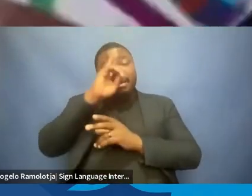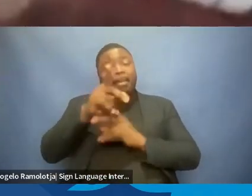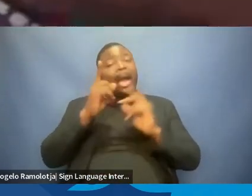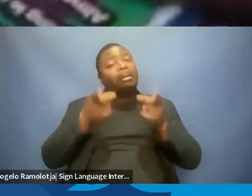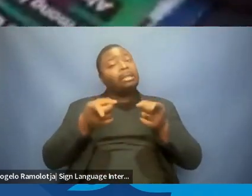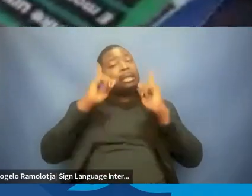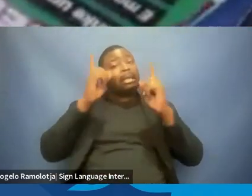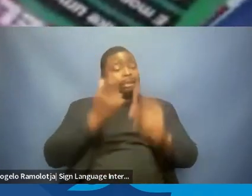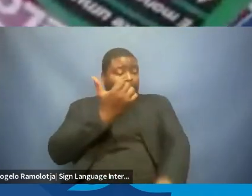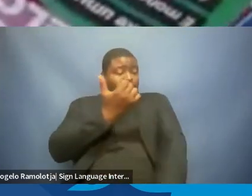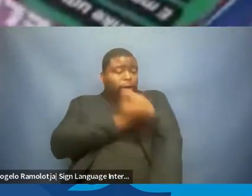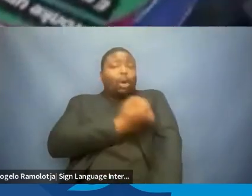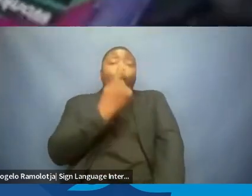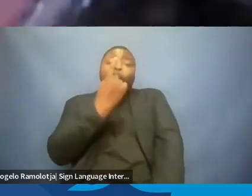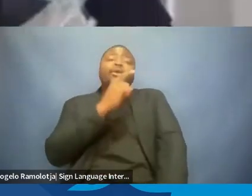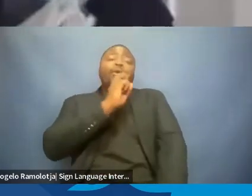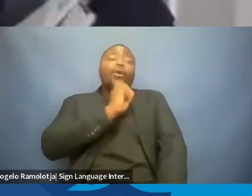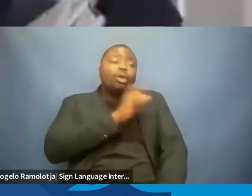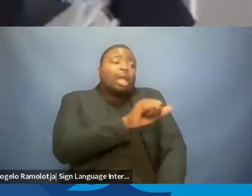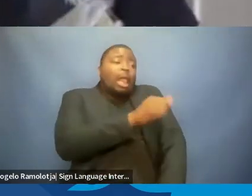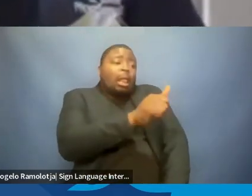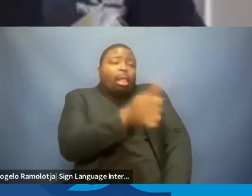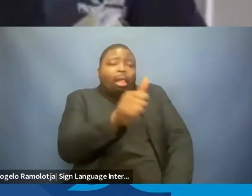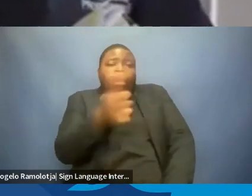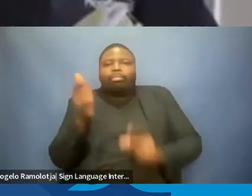educate them about the dangers.